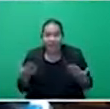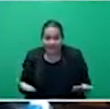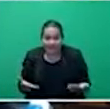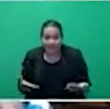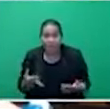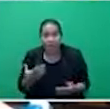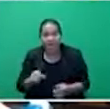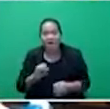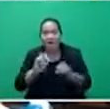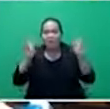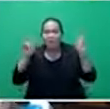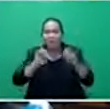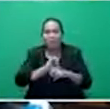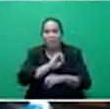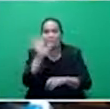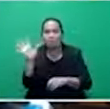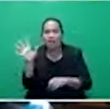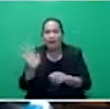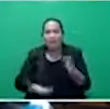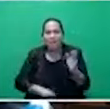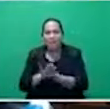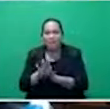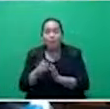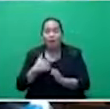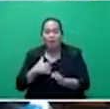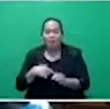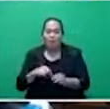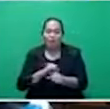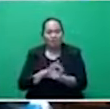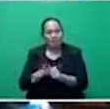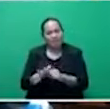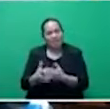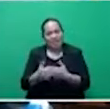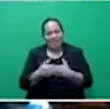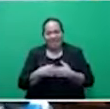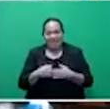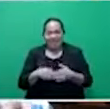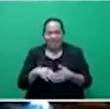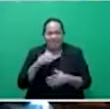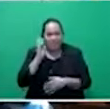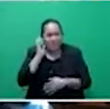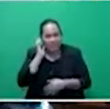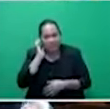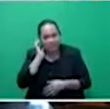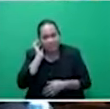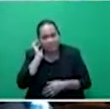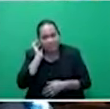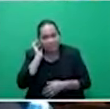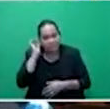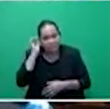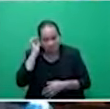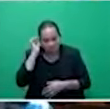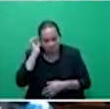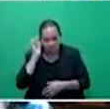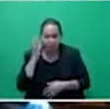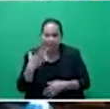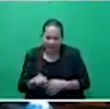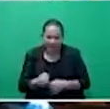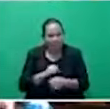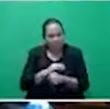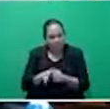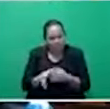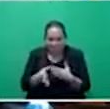Bula boom coming out of the pandemic. And that is despite, Mr. Speaker, sir, being faced with the COVID-19 crisis,